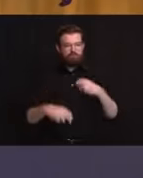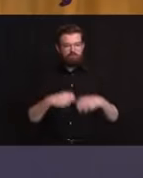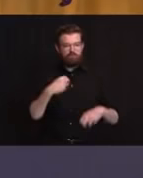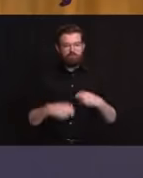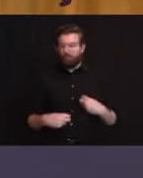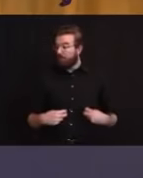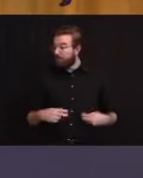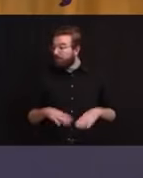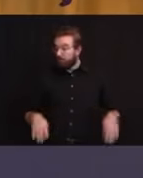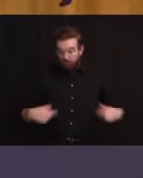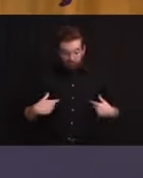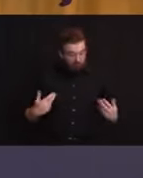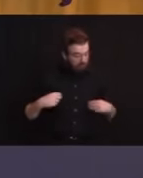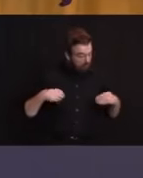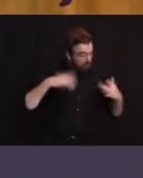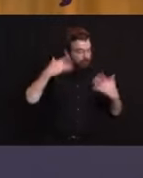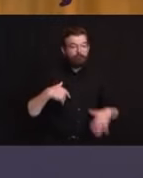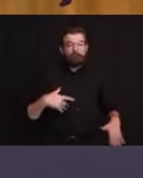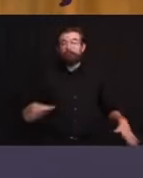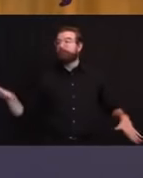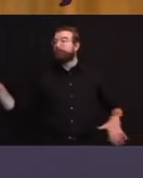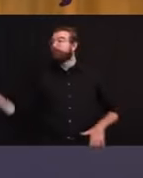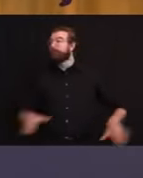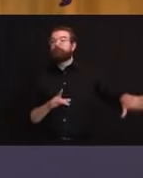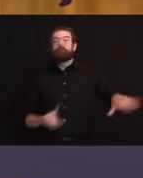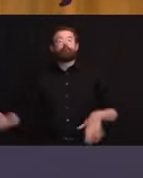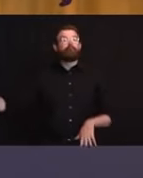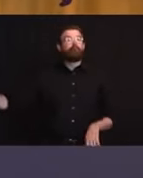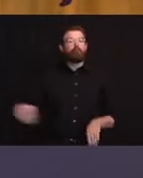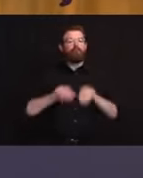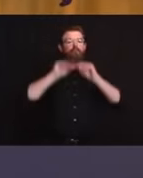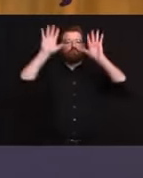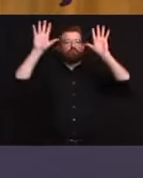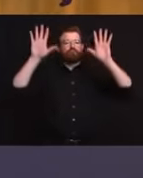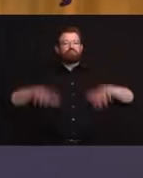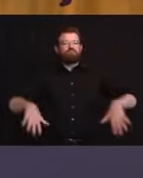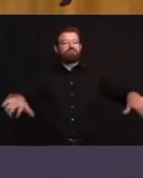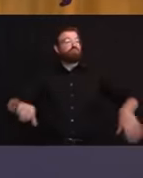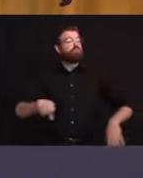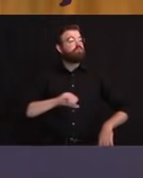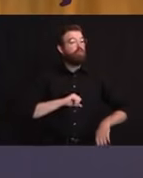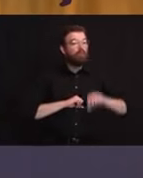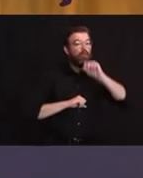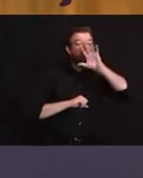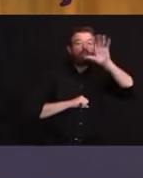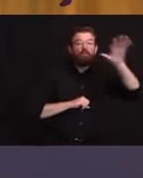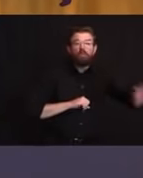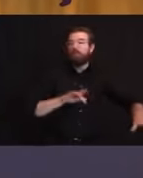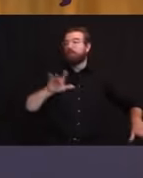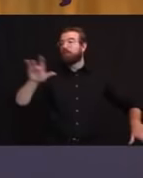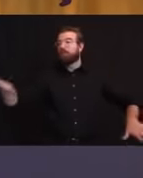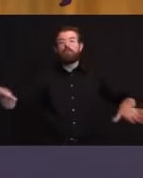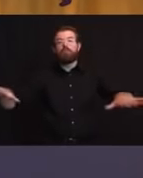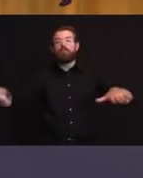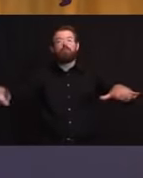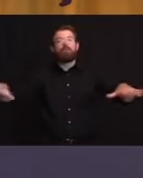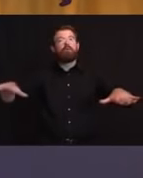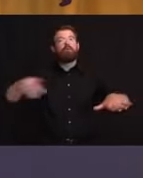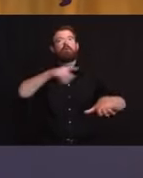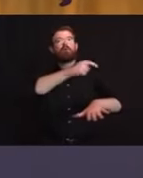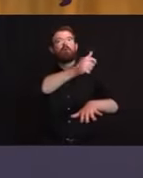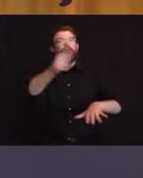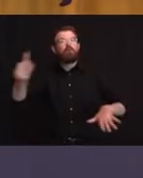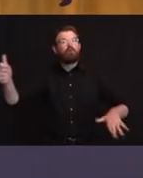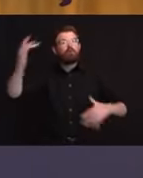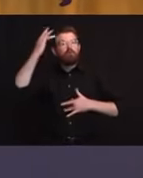young, healthy kid to someone who's older, someone who may have comorbidities or just is more vulnerable. And